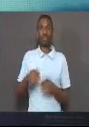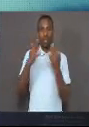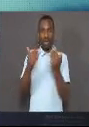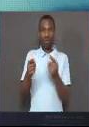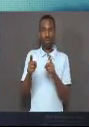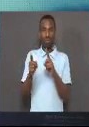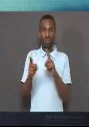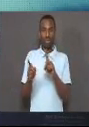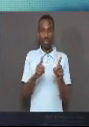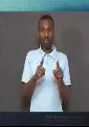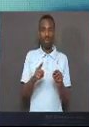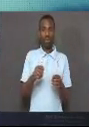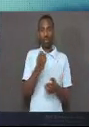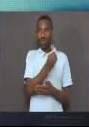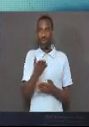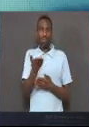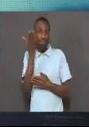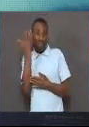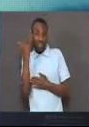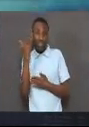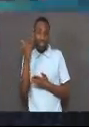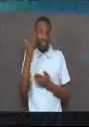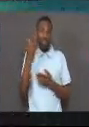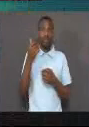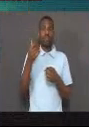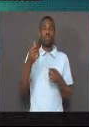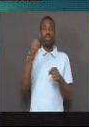to the object from the previous activity.